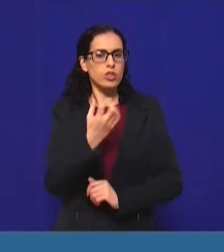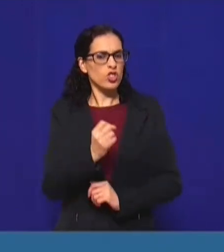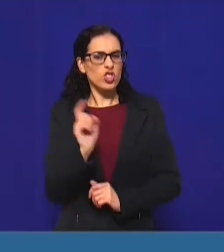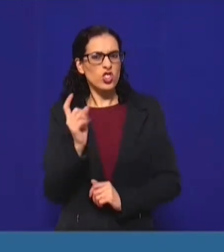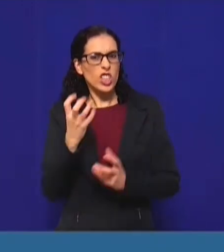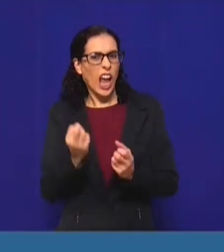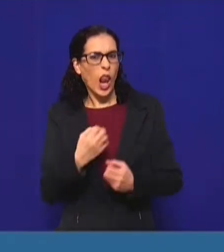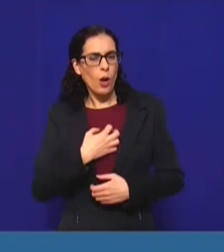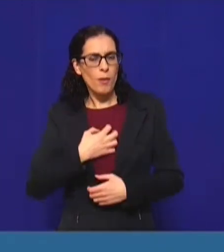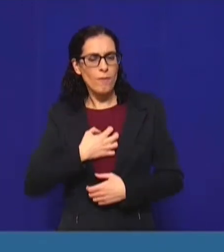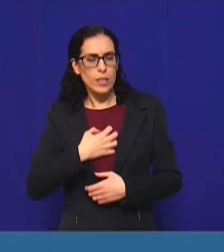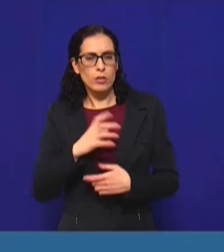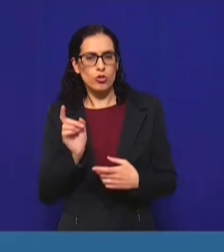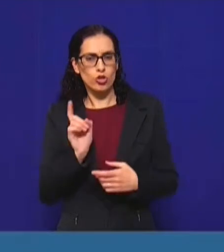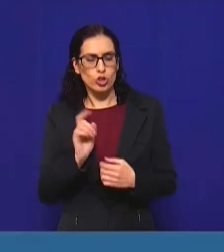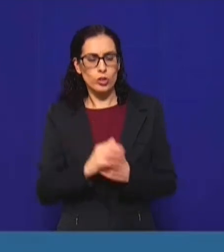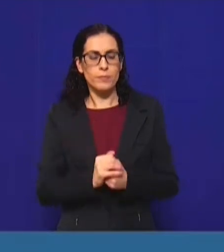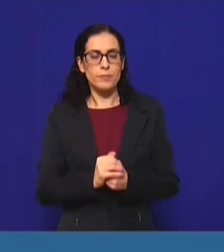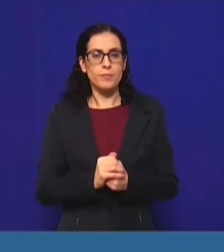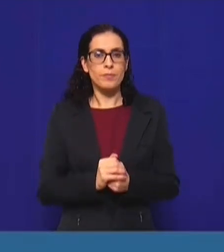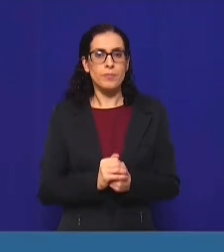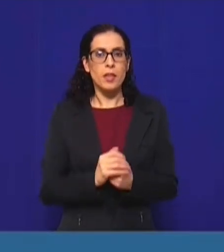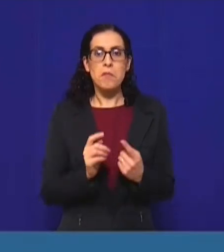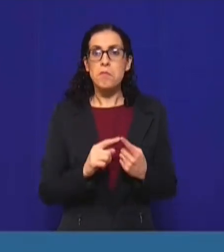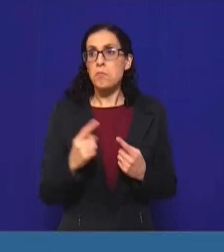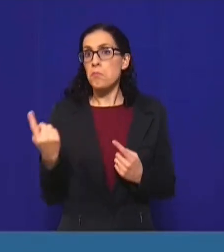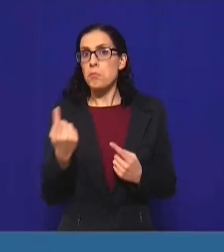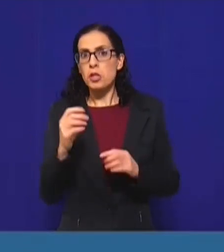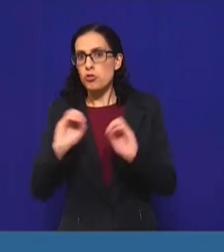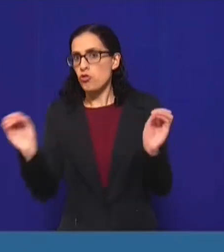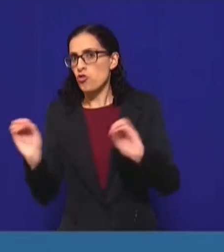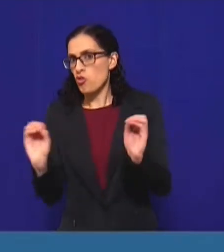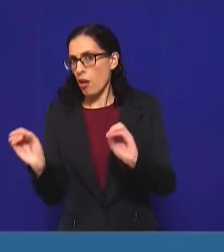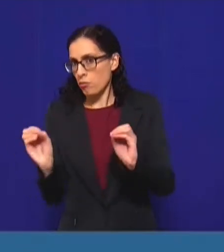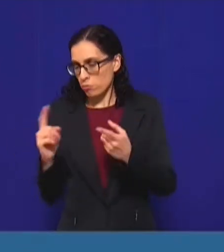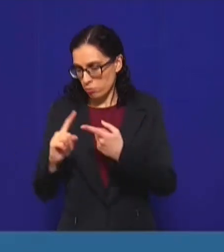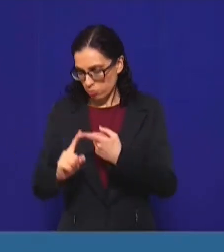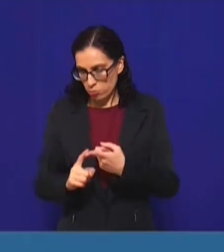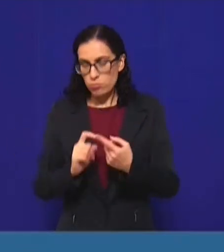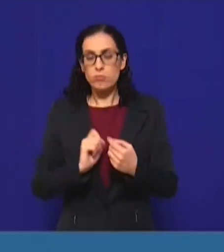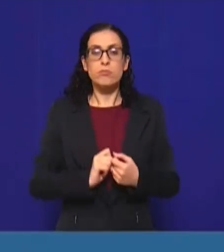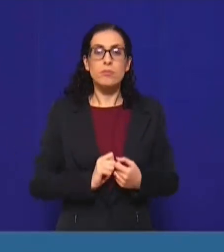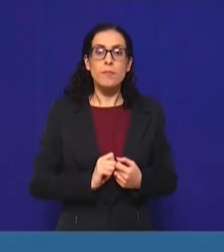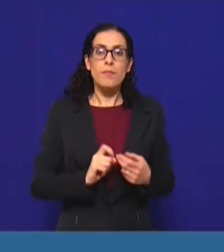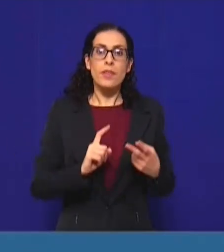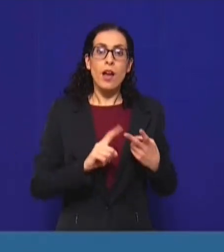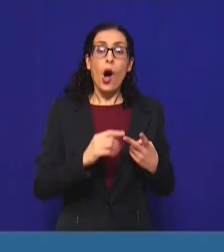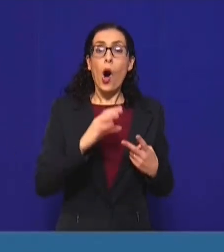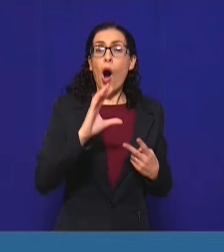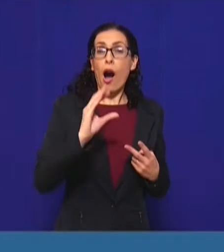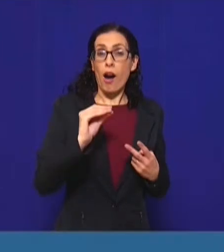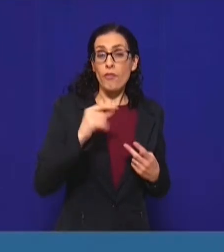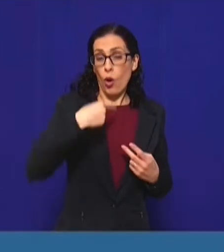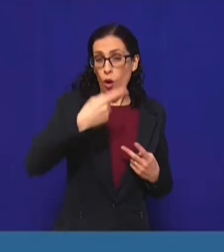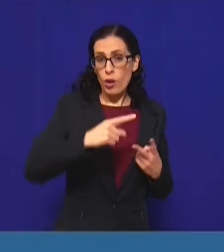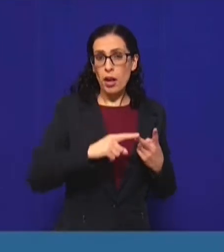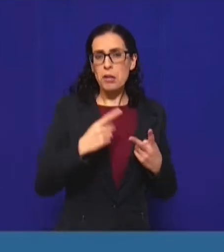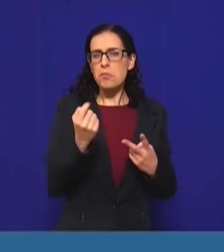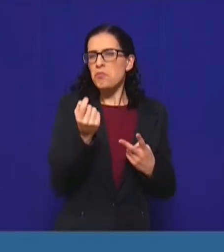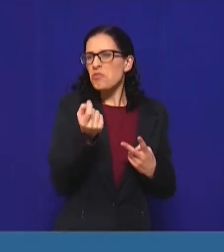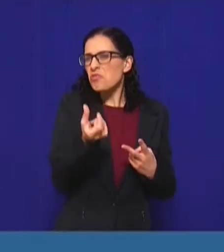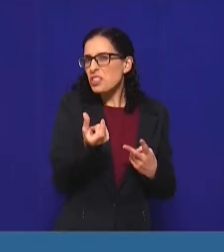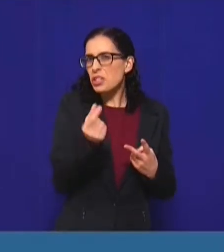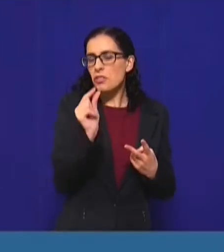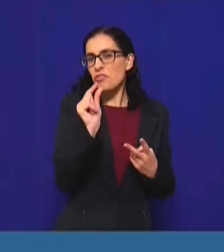bħal side effects, hemm ħafna nies li ma kellhom l-ebda side effects ta' xejn. Ħafna oħrajn kellhom side effects minimi li